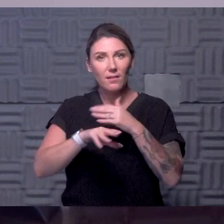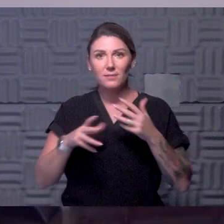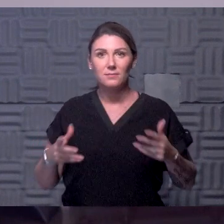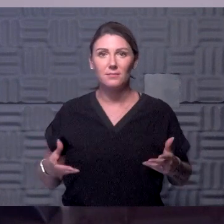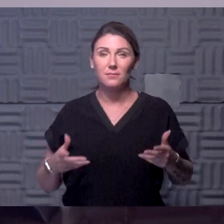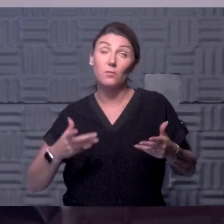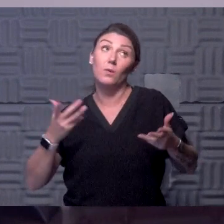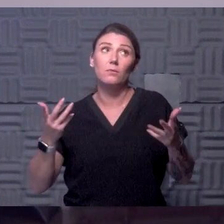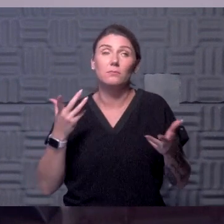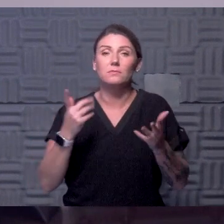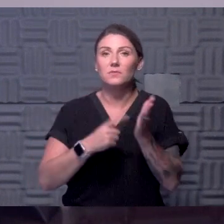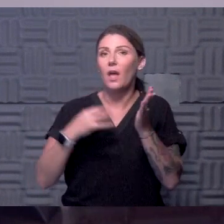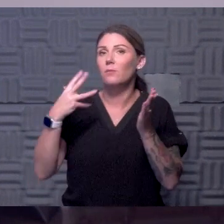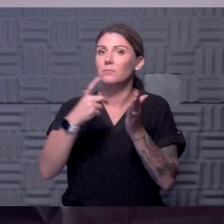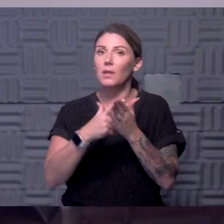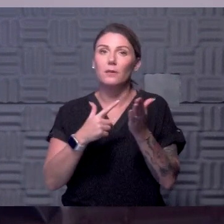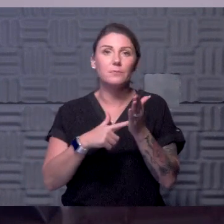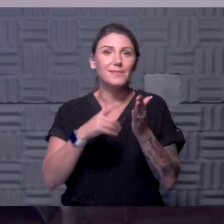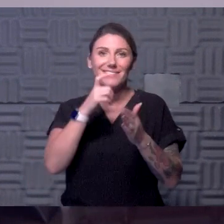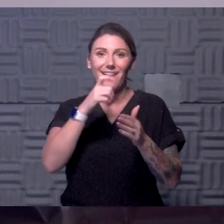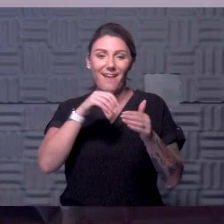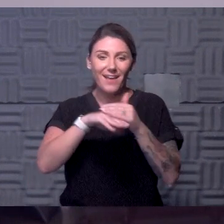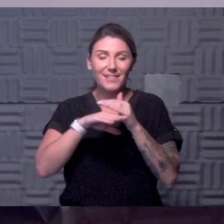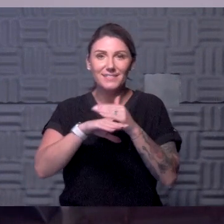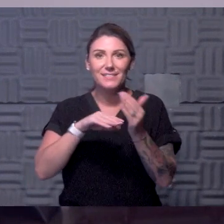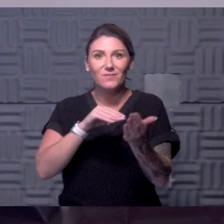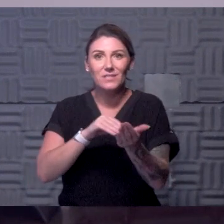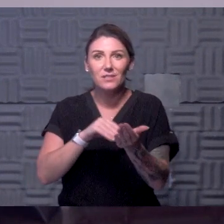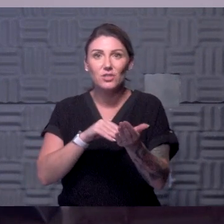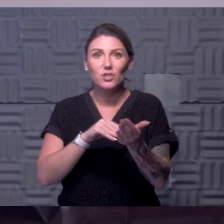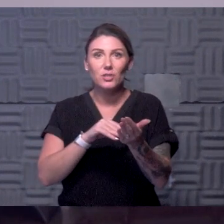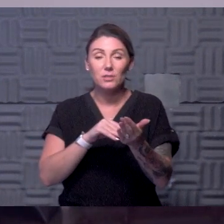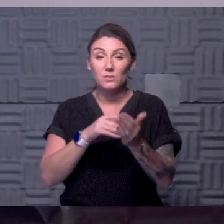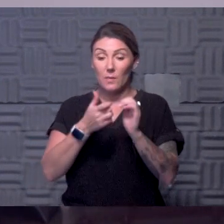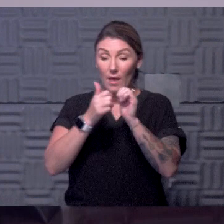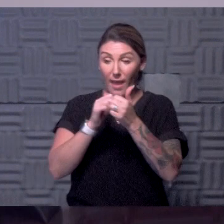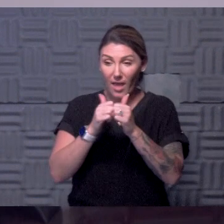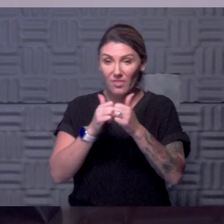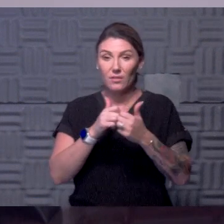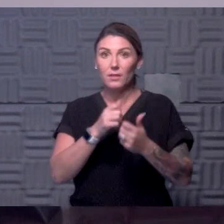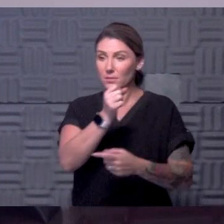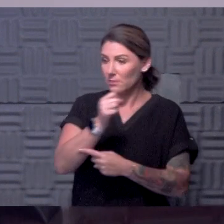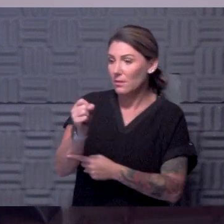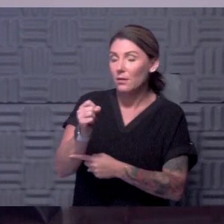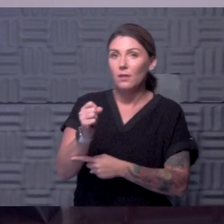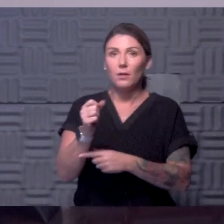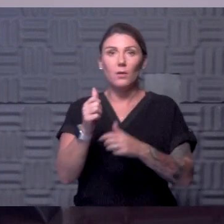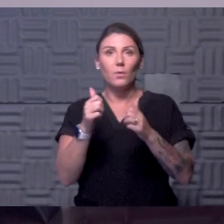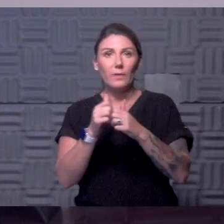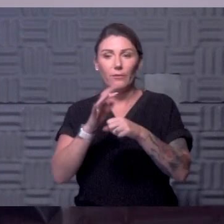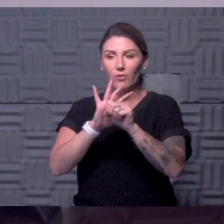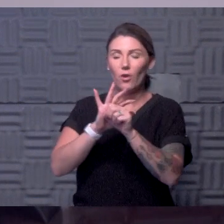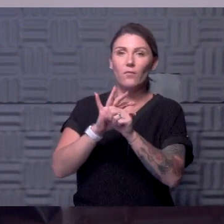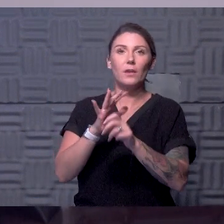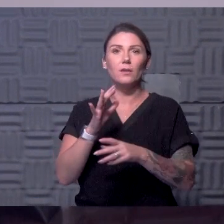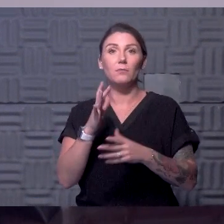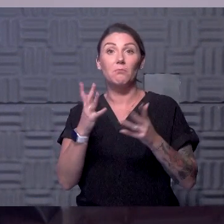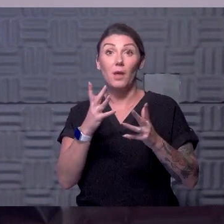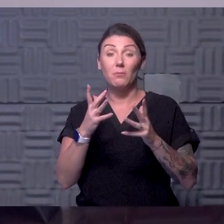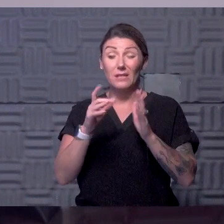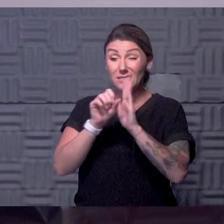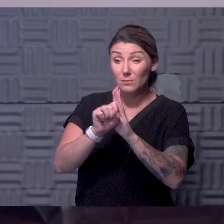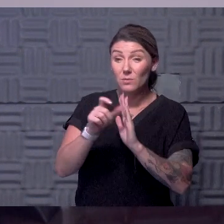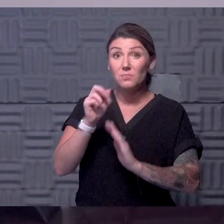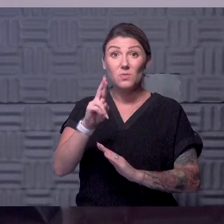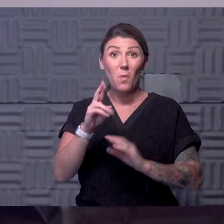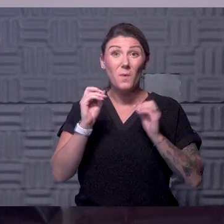even access to physicians to get these athletes in as they struggle with COVID symptomatically or asymptomatically after they test positive. So